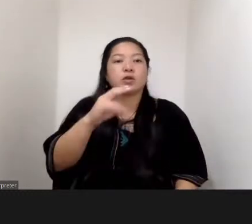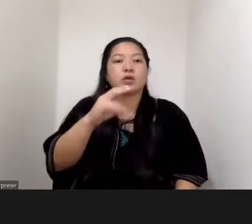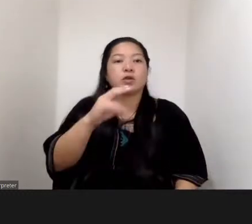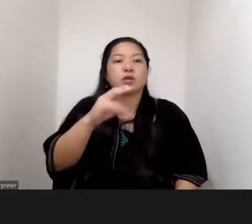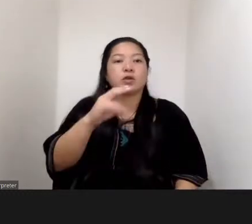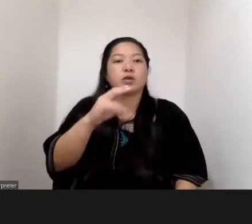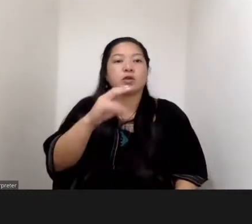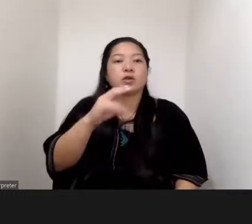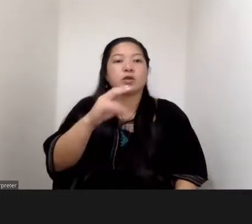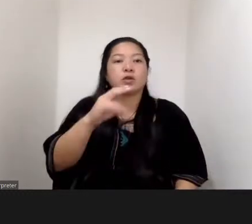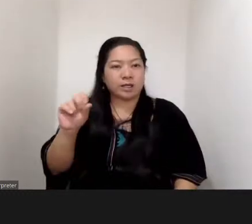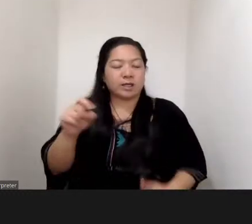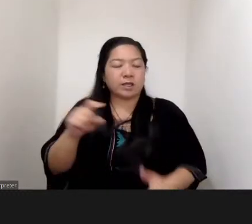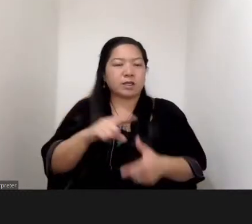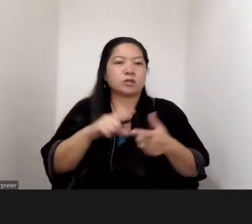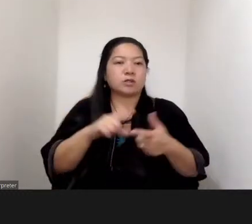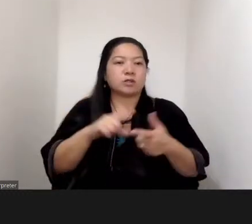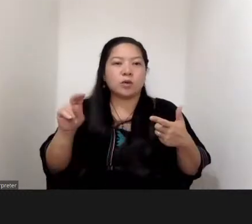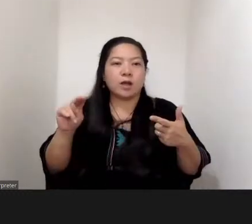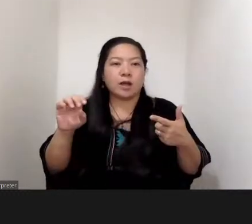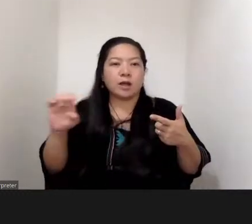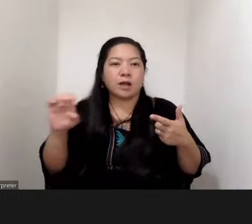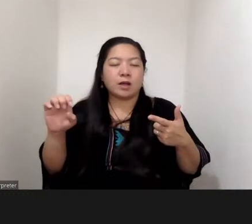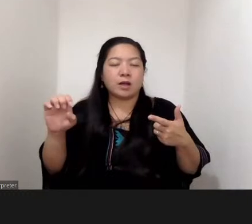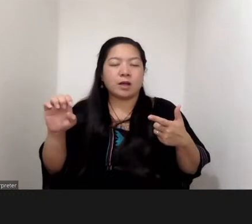Senator Joanne Brown or Senator Tello